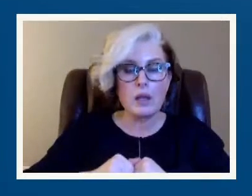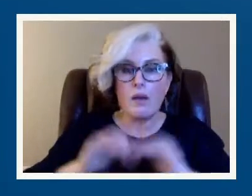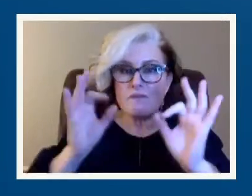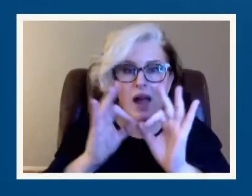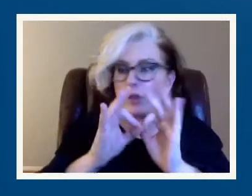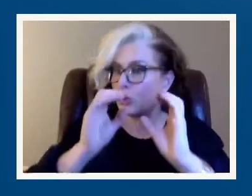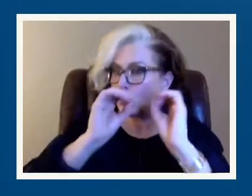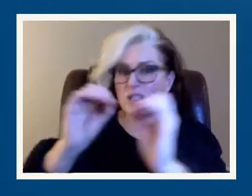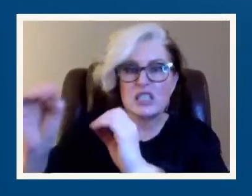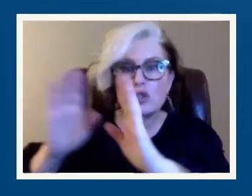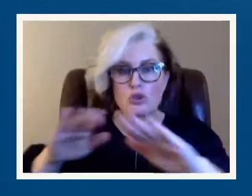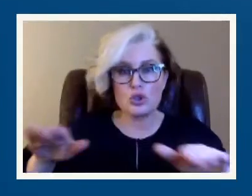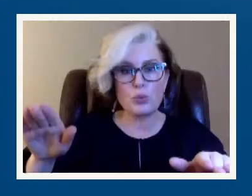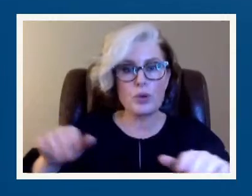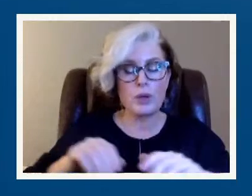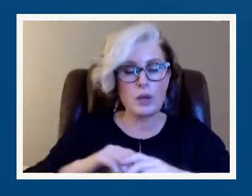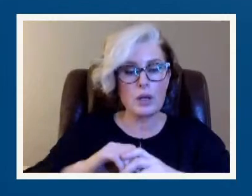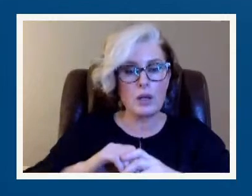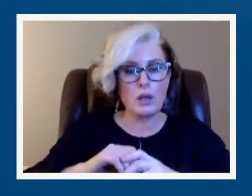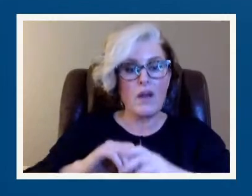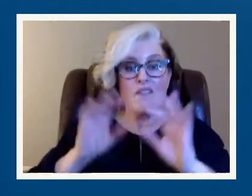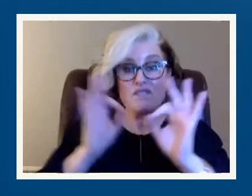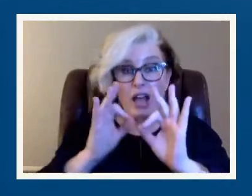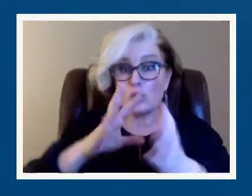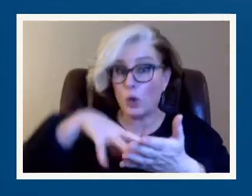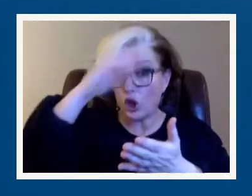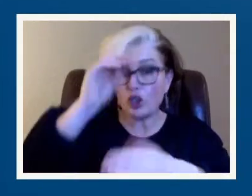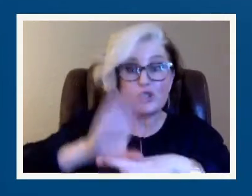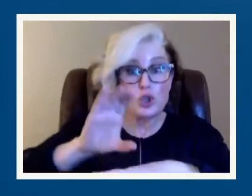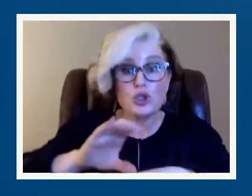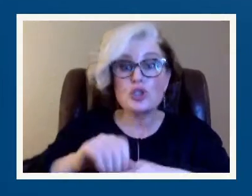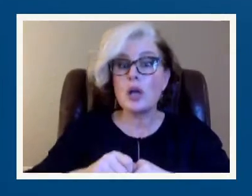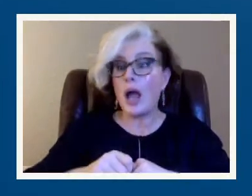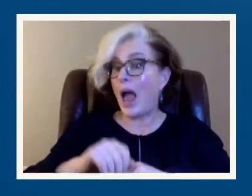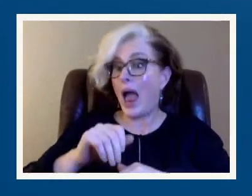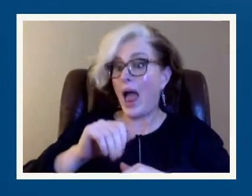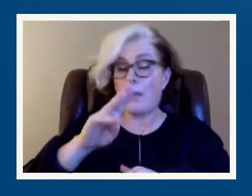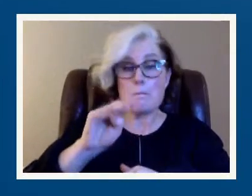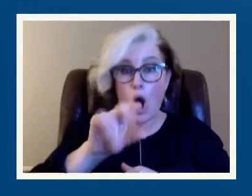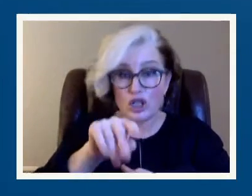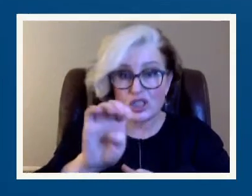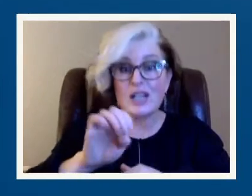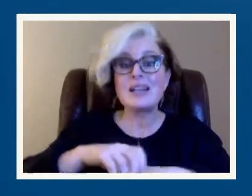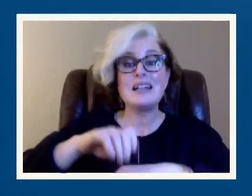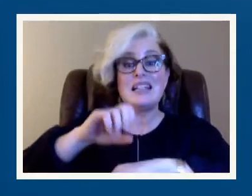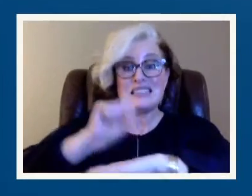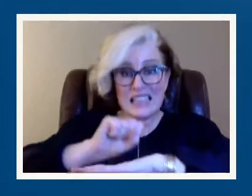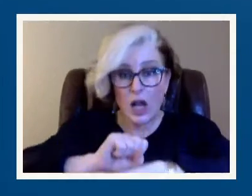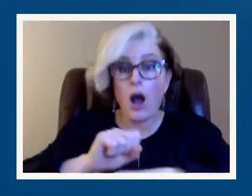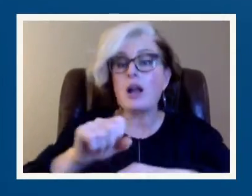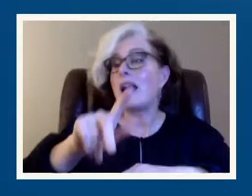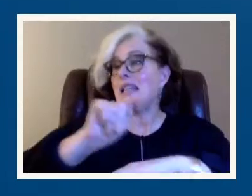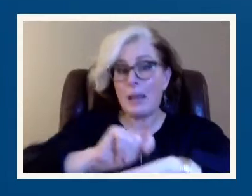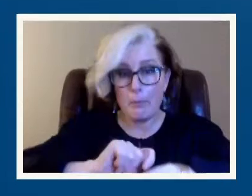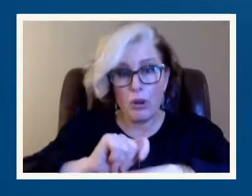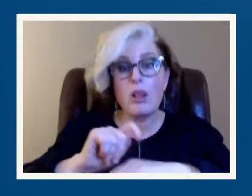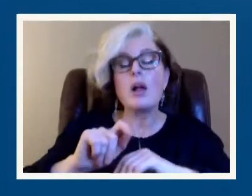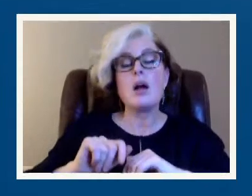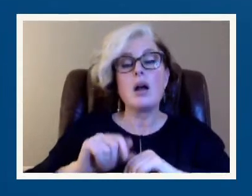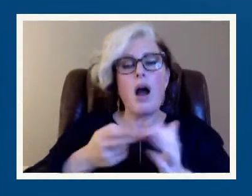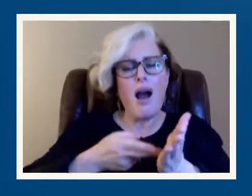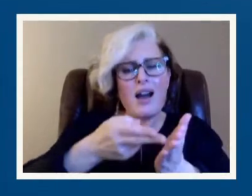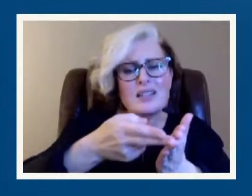teach our kids. Values we learn in churches and mosques and synagogues and temples.